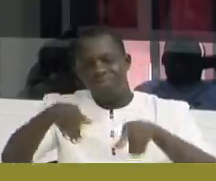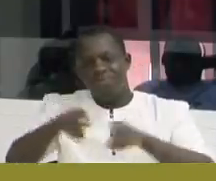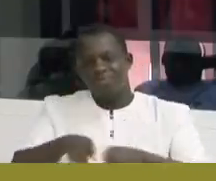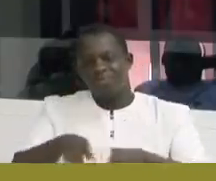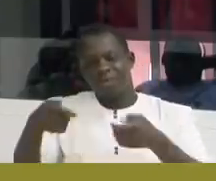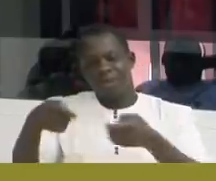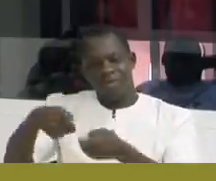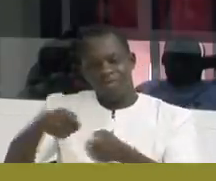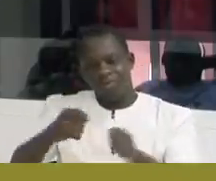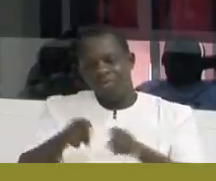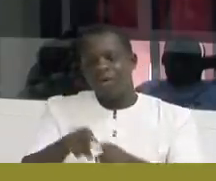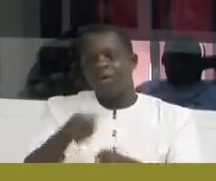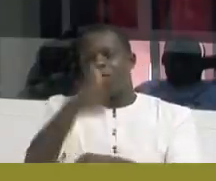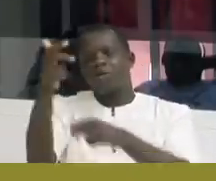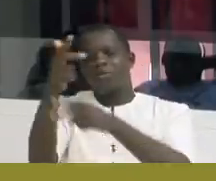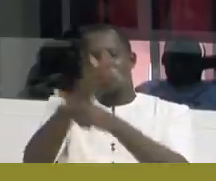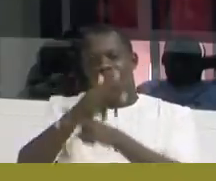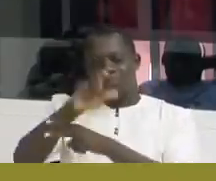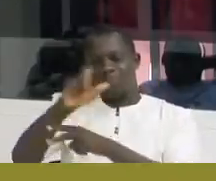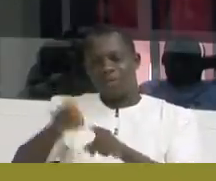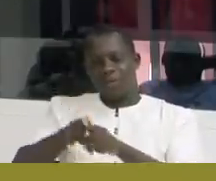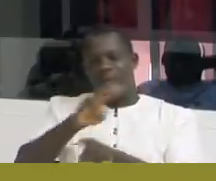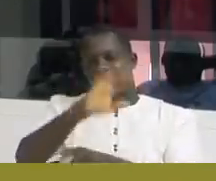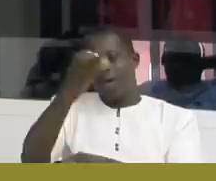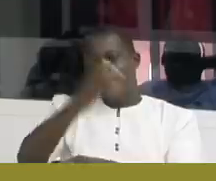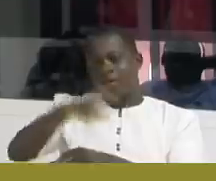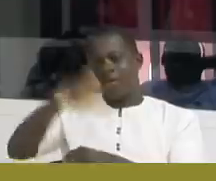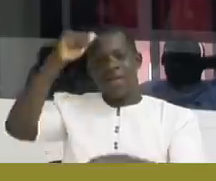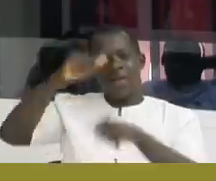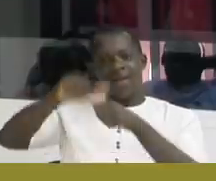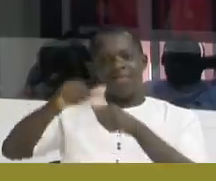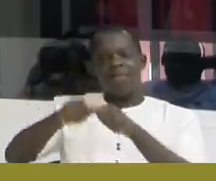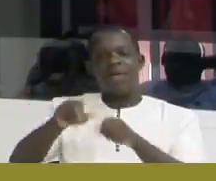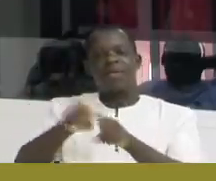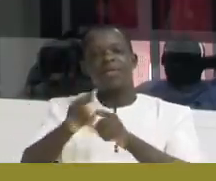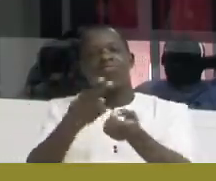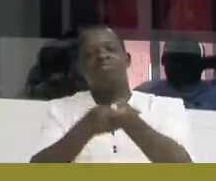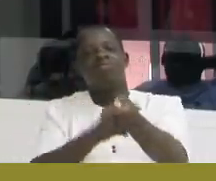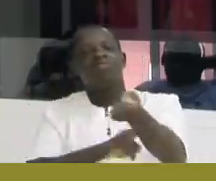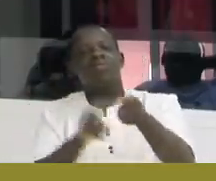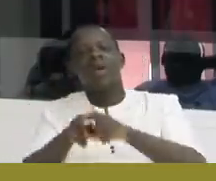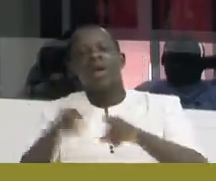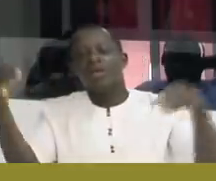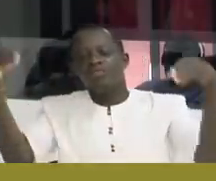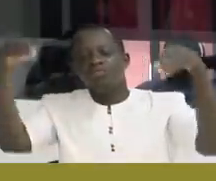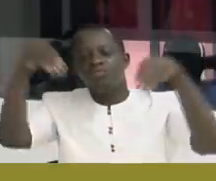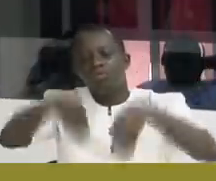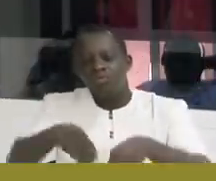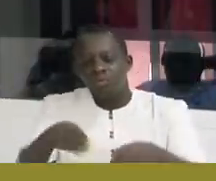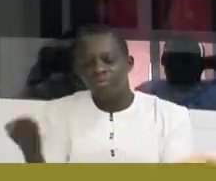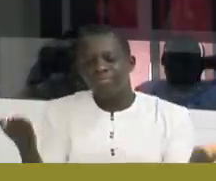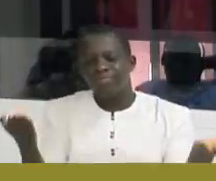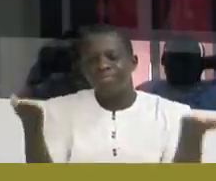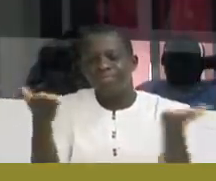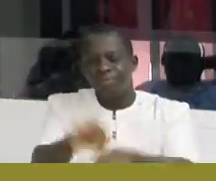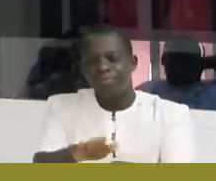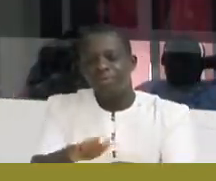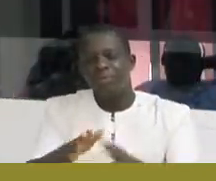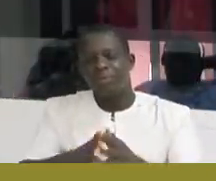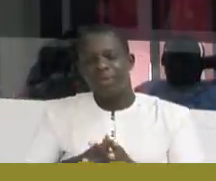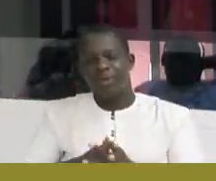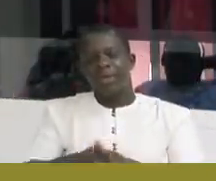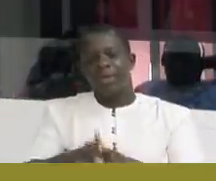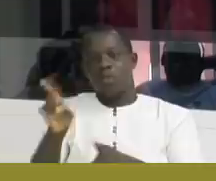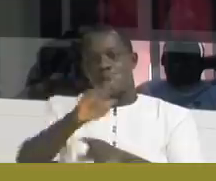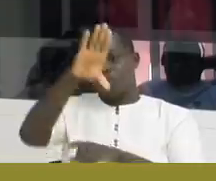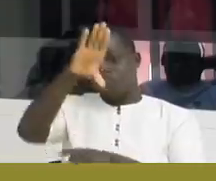of his oddlies, I cannot remember who and who. They put this poor ram inside and buried it. That's